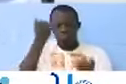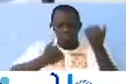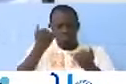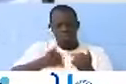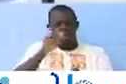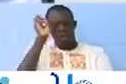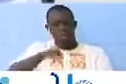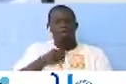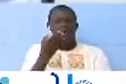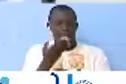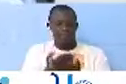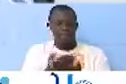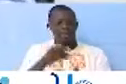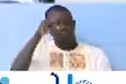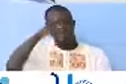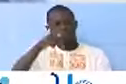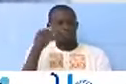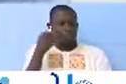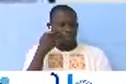today.